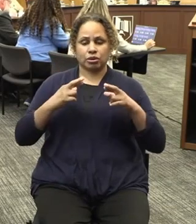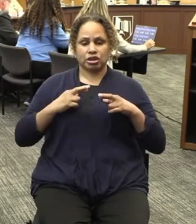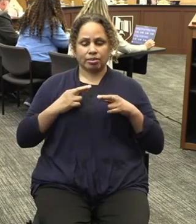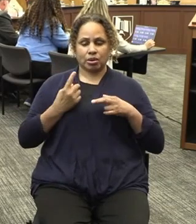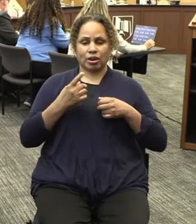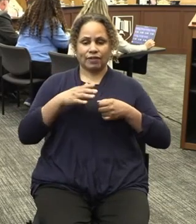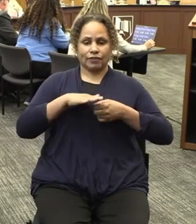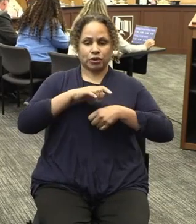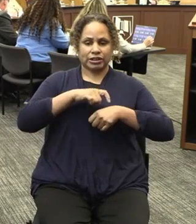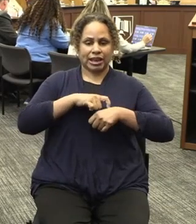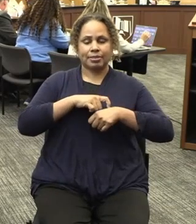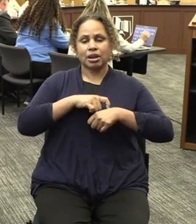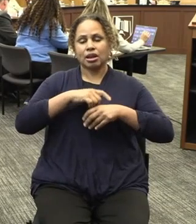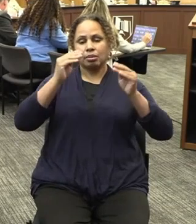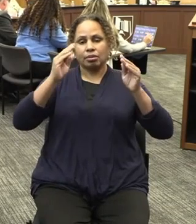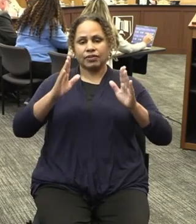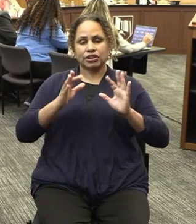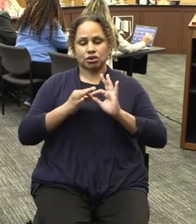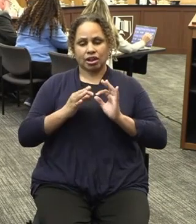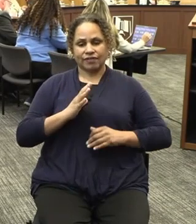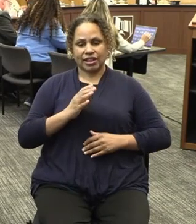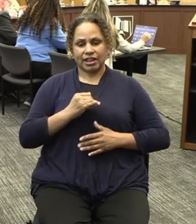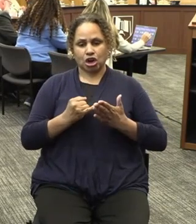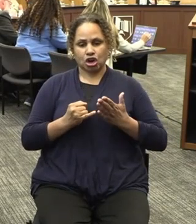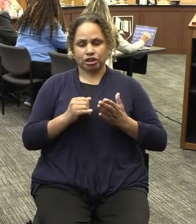fine arts. So moved. Second.